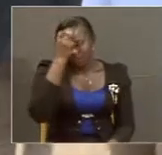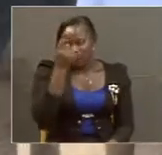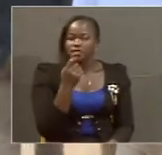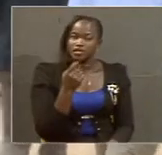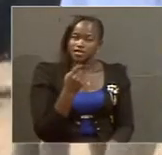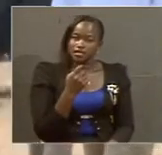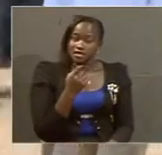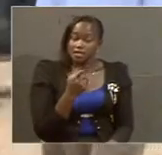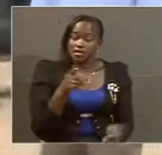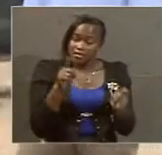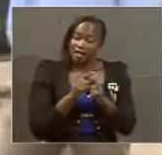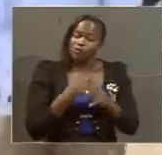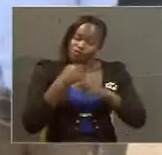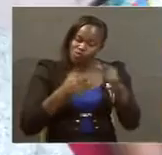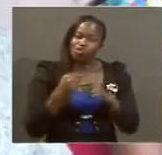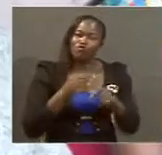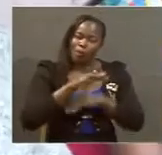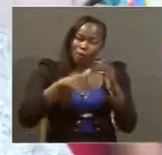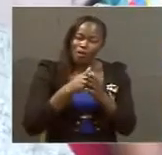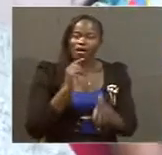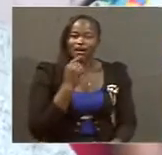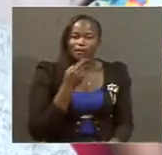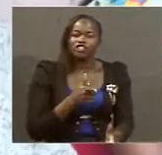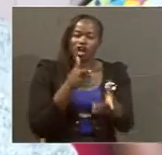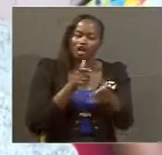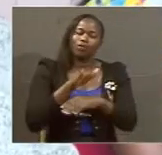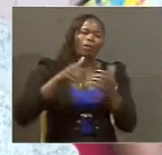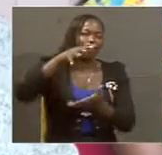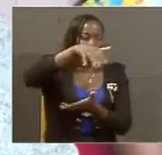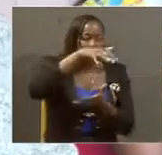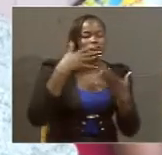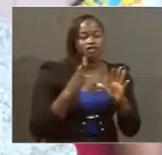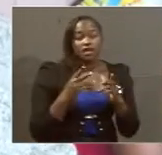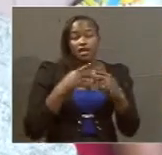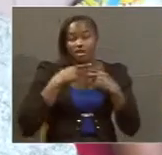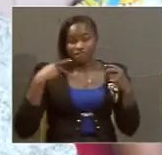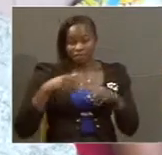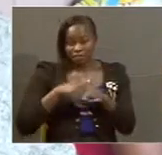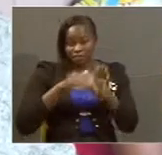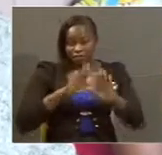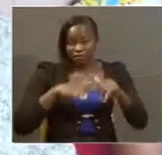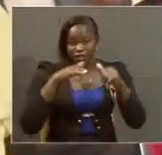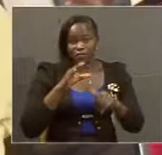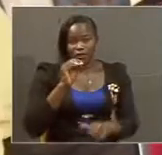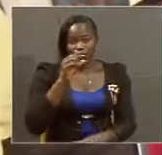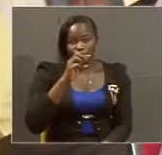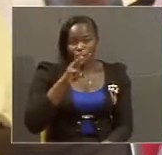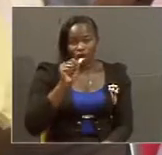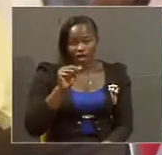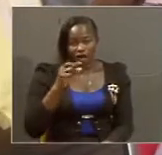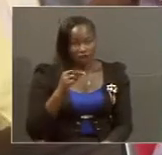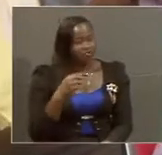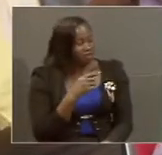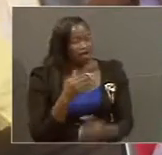successfully disarmed the Karimojong. On his part, the host, the MP Ogwang, thanked the president